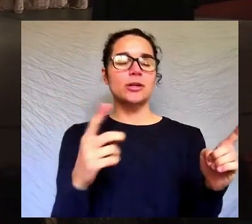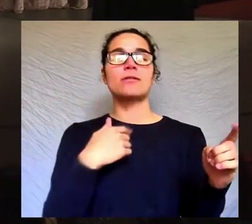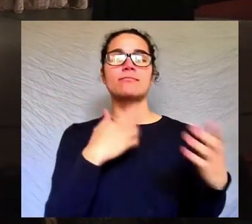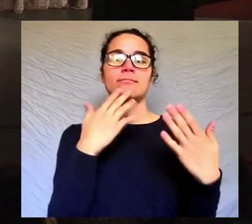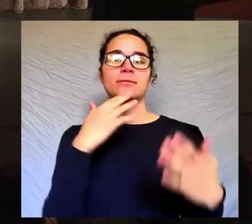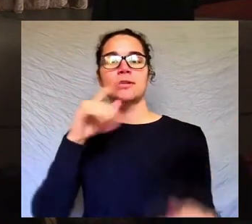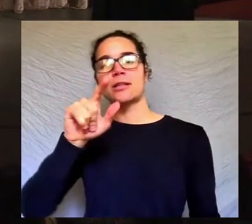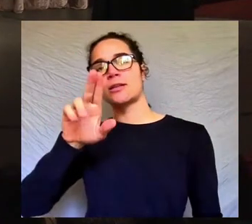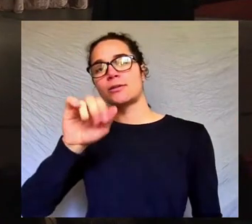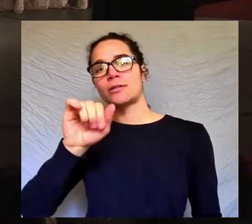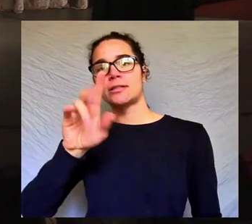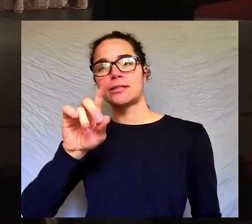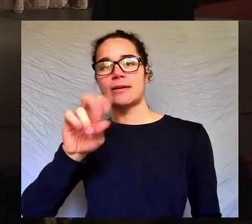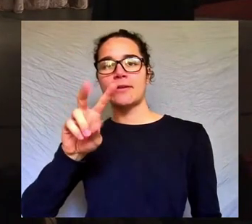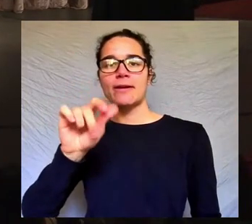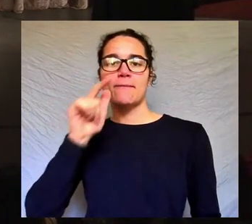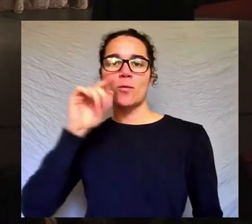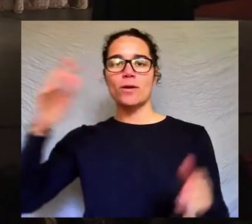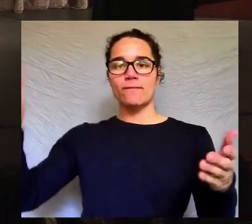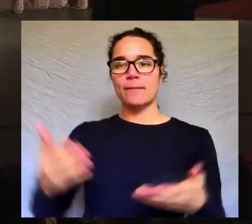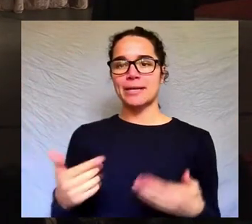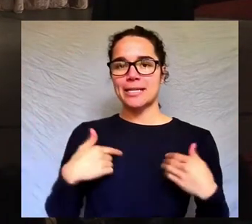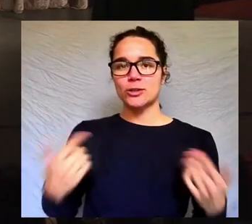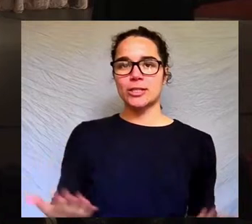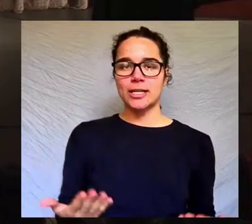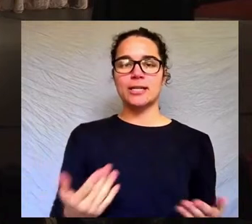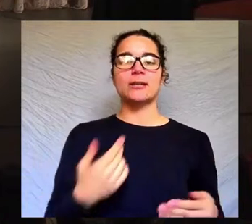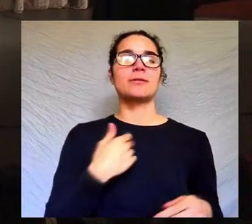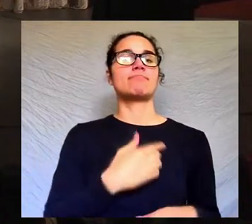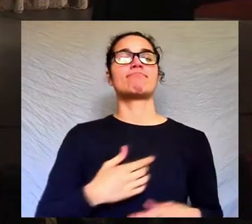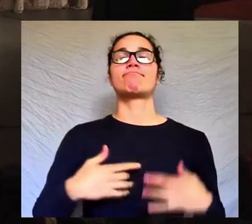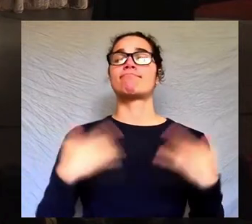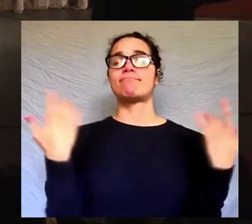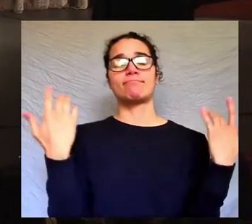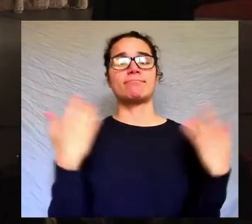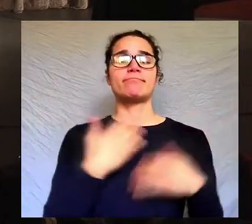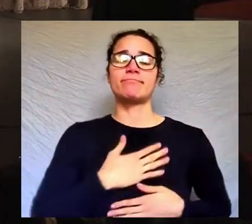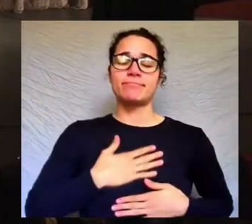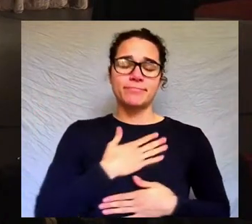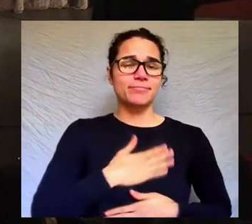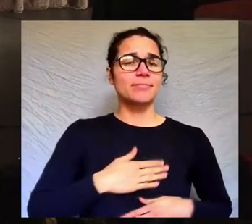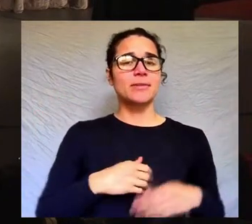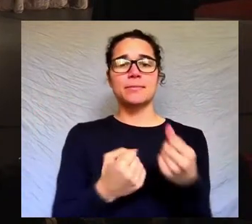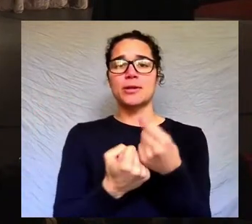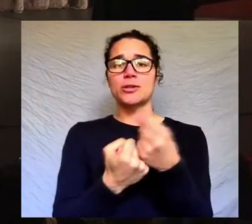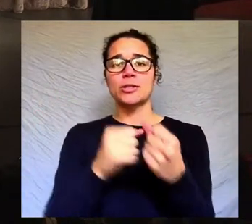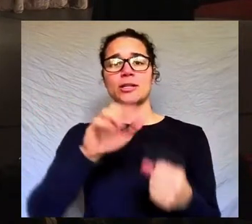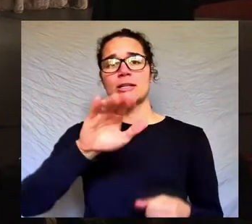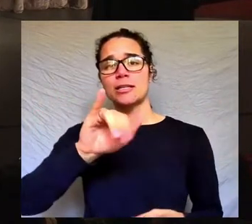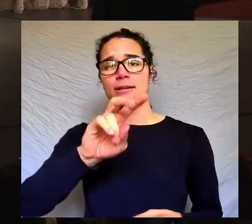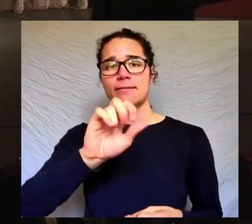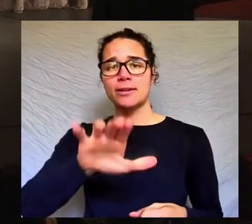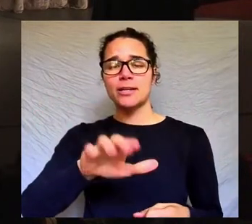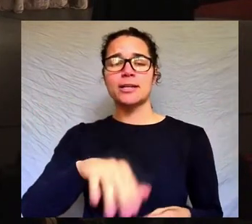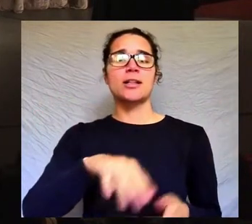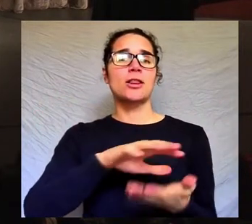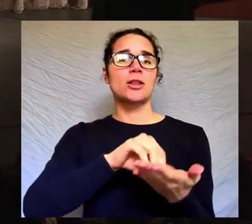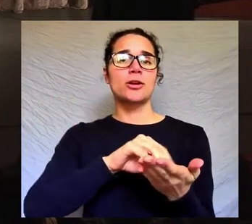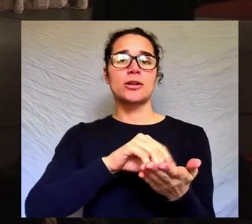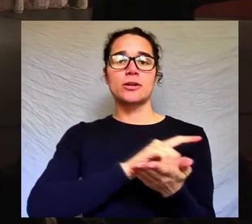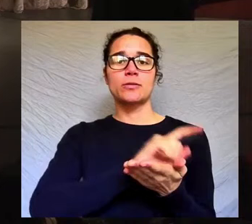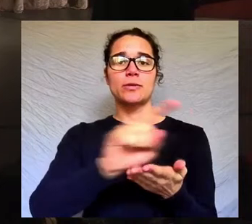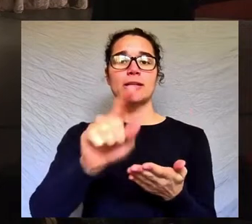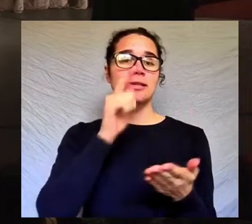today. And CPB is pleased to sponsor Civic Learning Week because it aligns so closely with our mission to advance